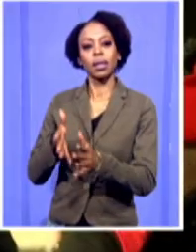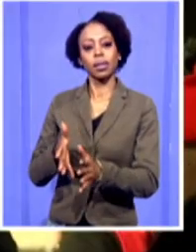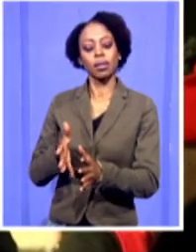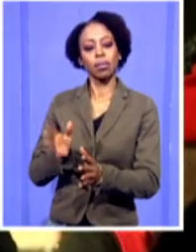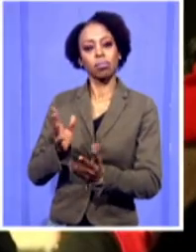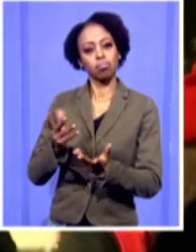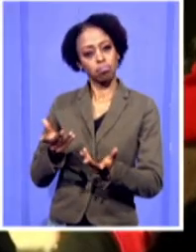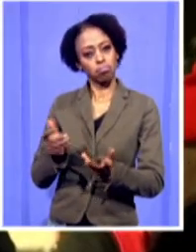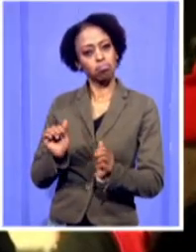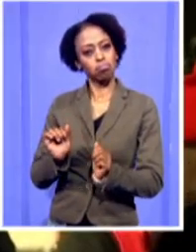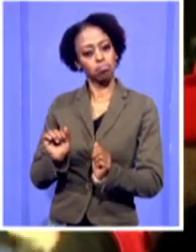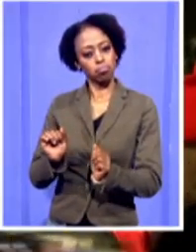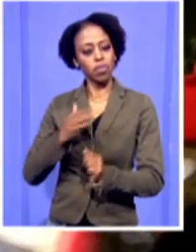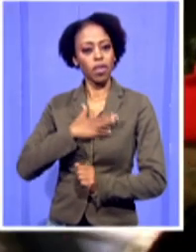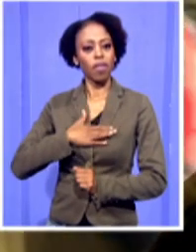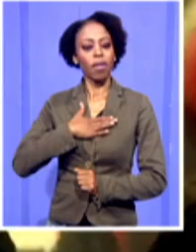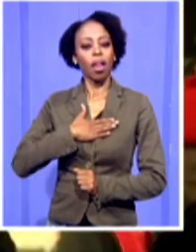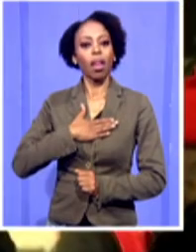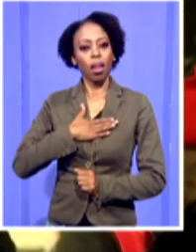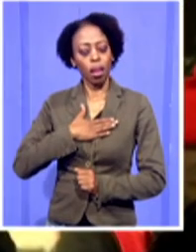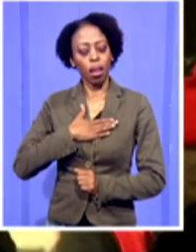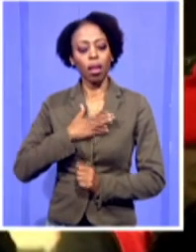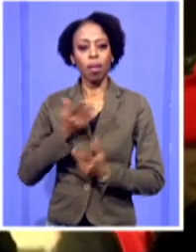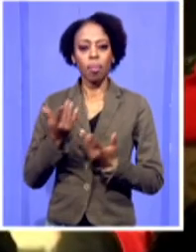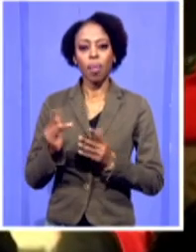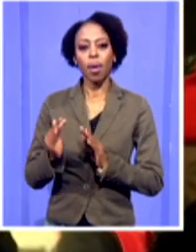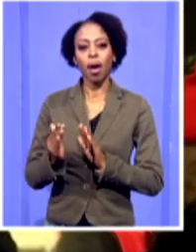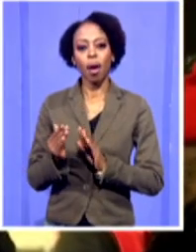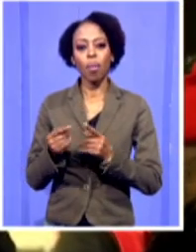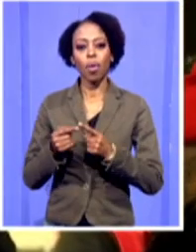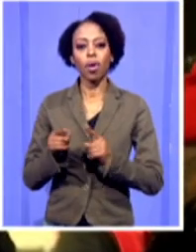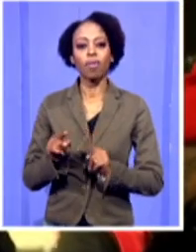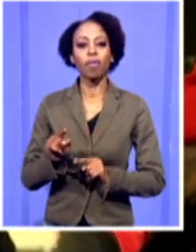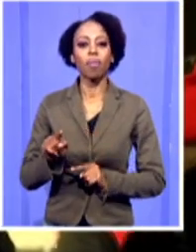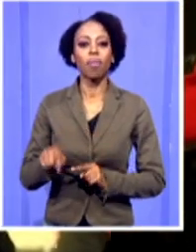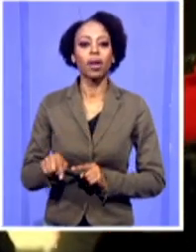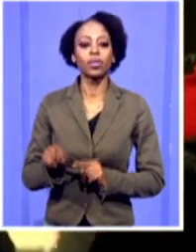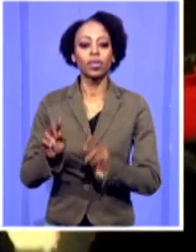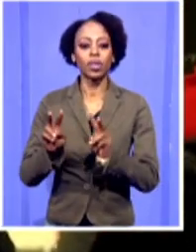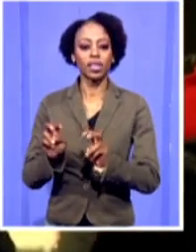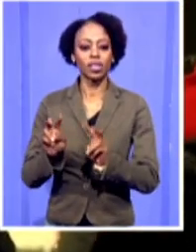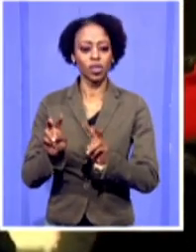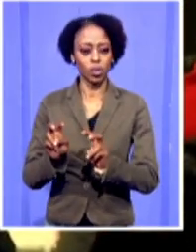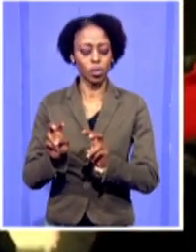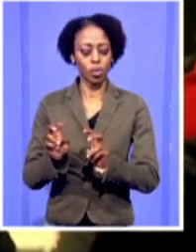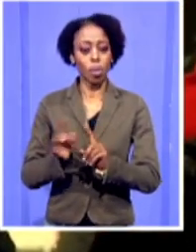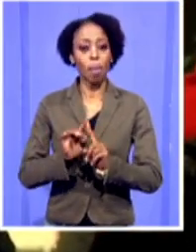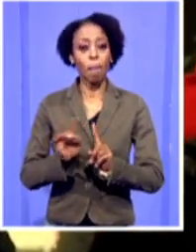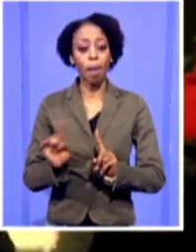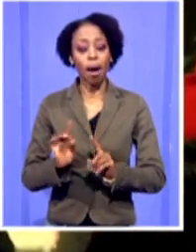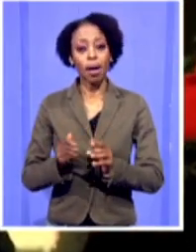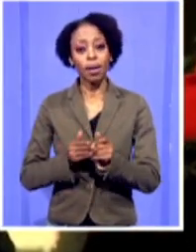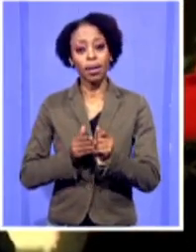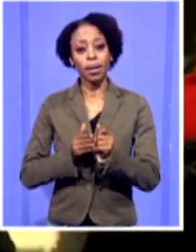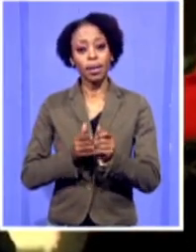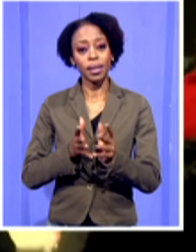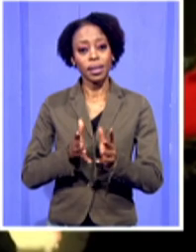probably feels that we should take a different approach on that particular matter. But what the leadership does not